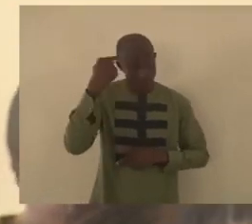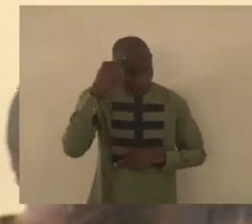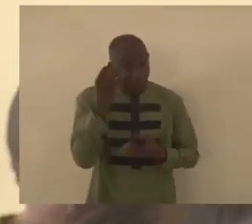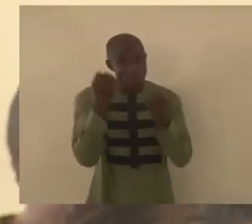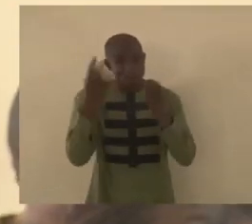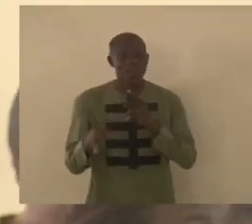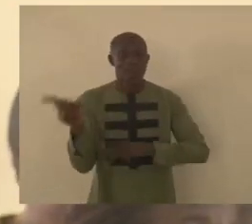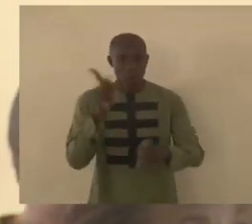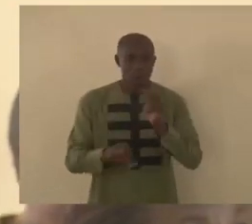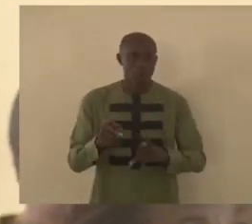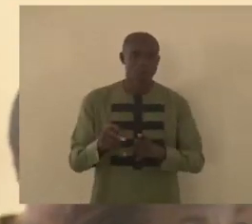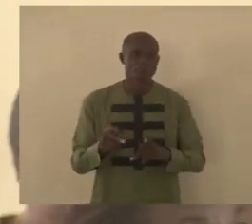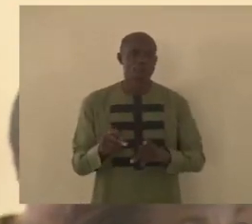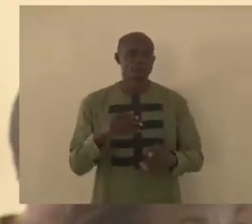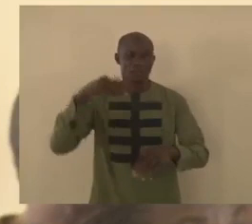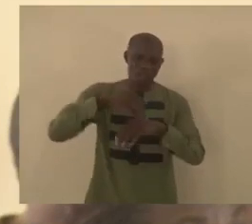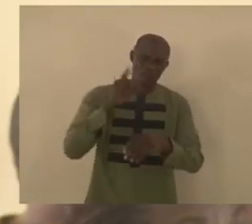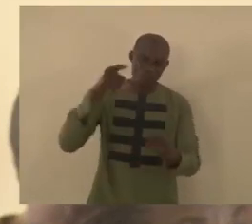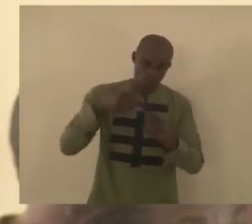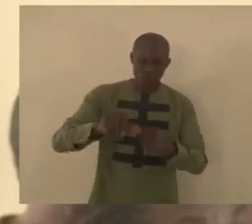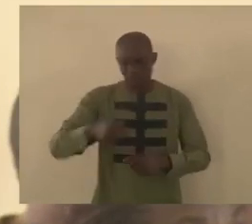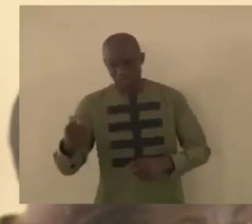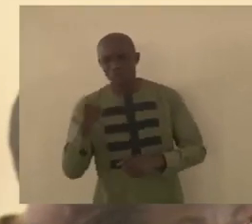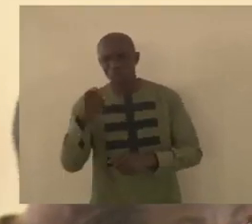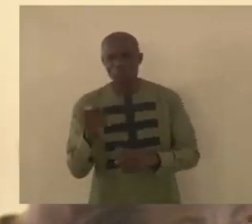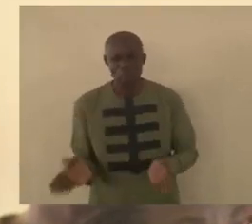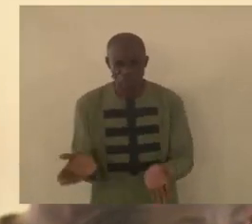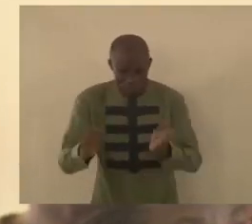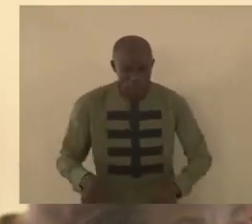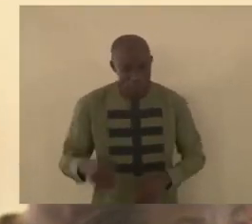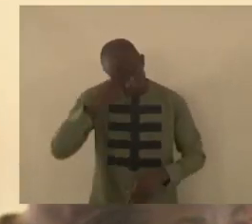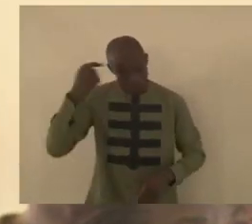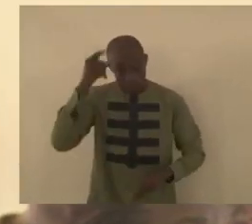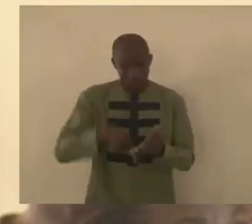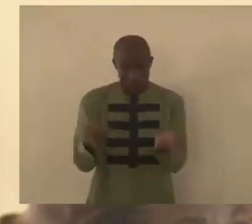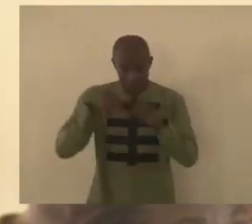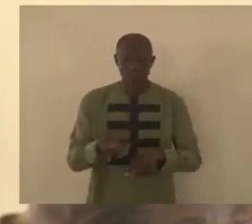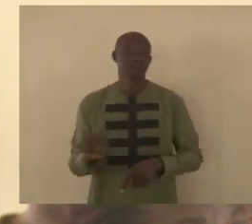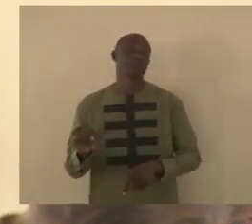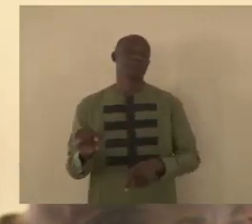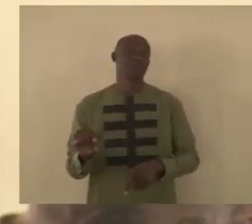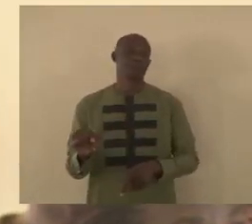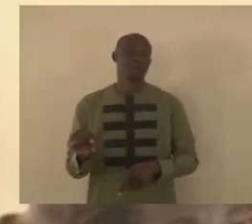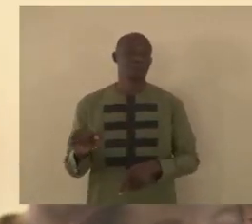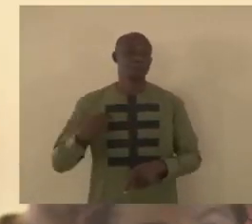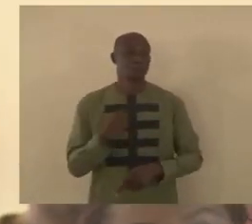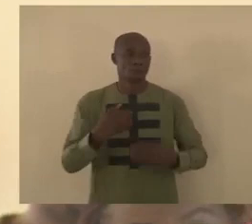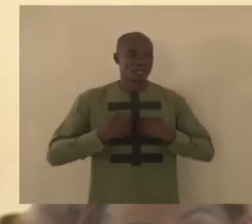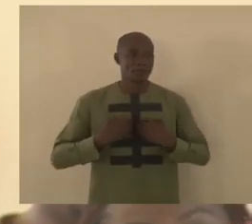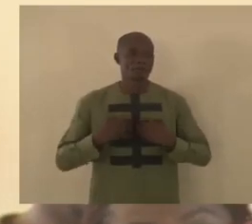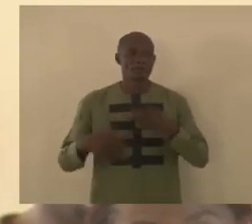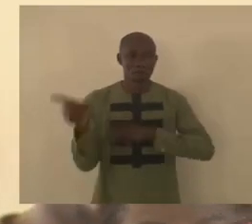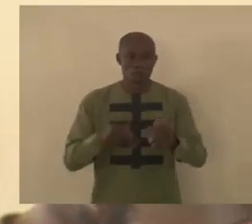here, at one point or the other, you get discouraged about going to church just because of what these people do. We